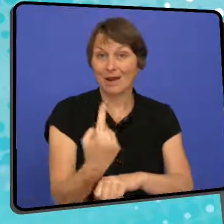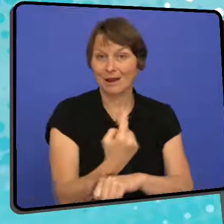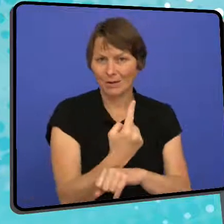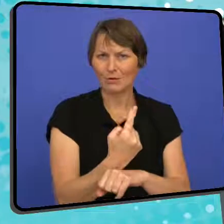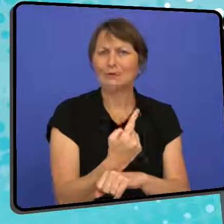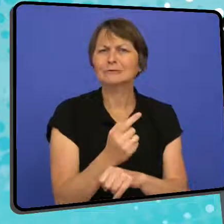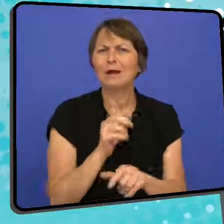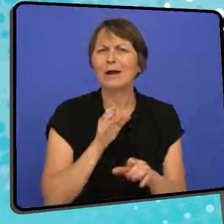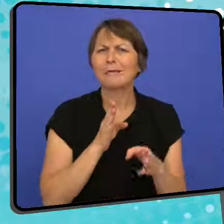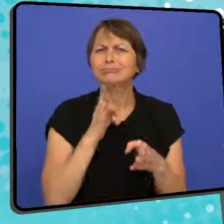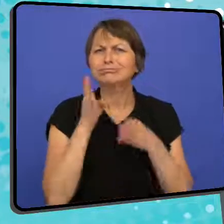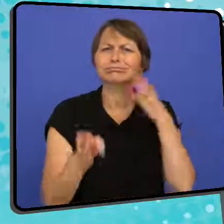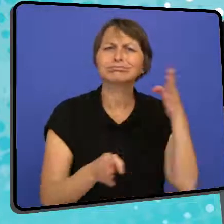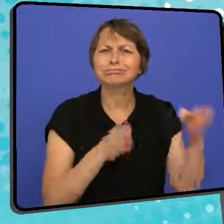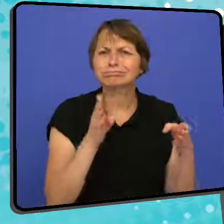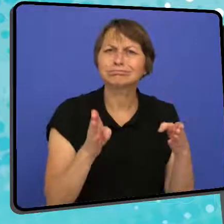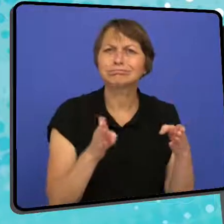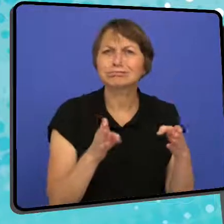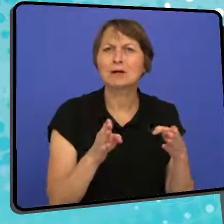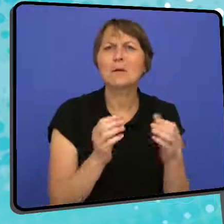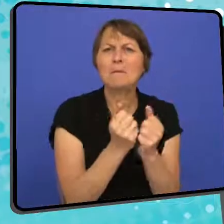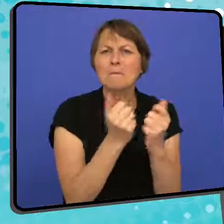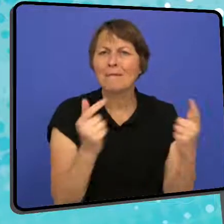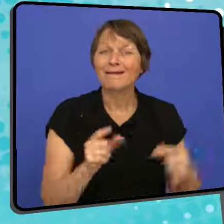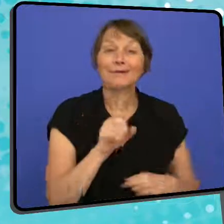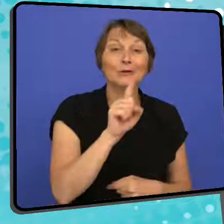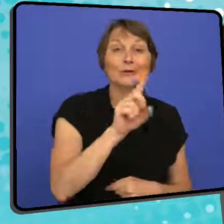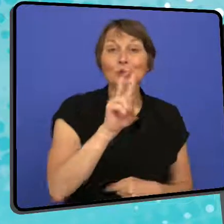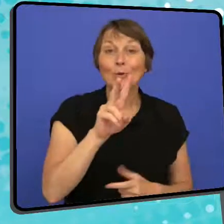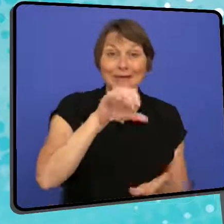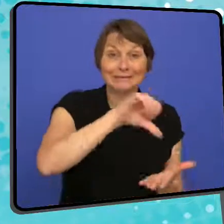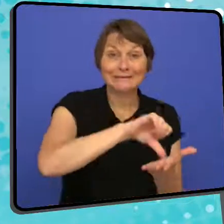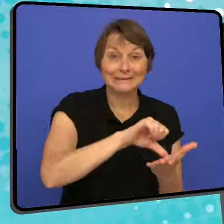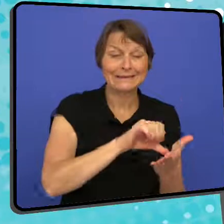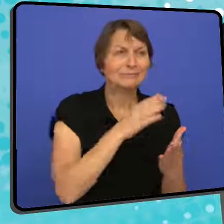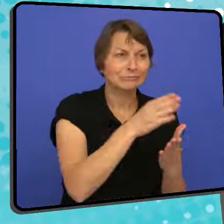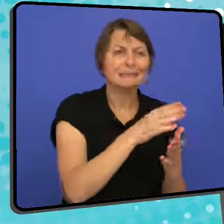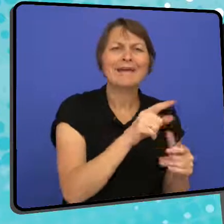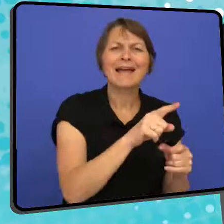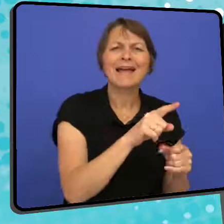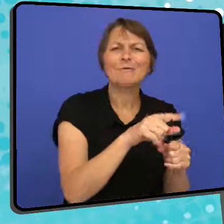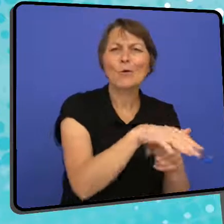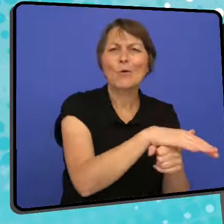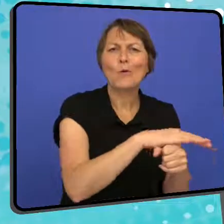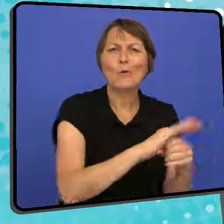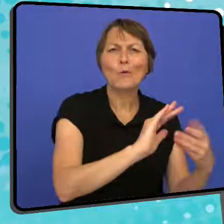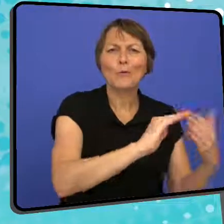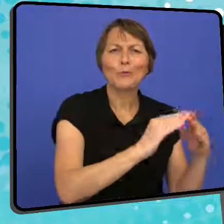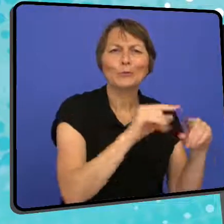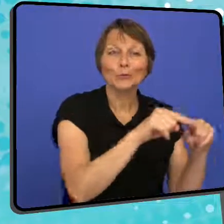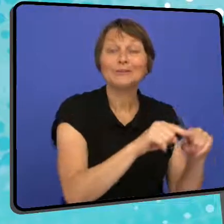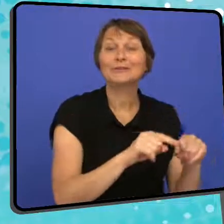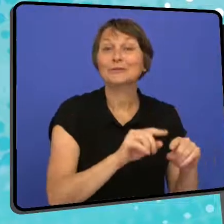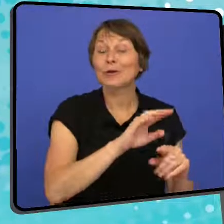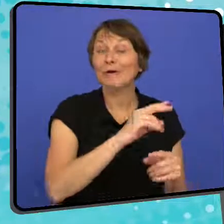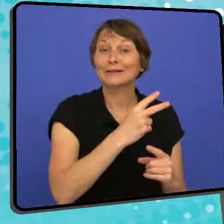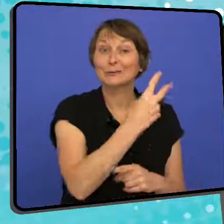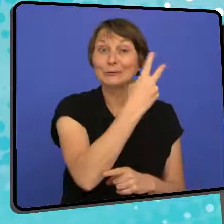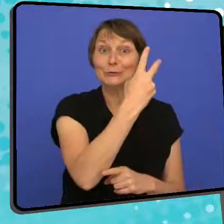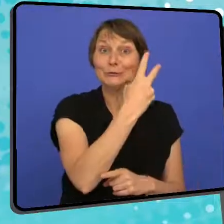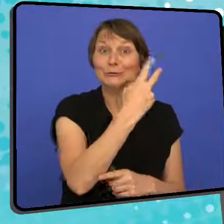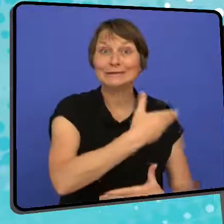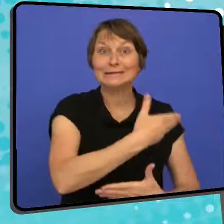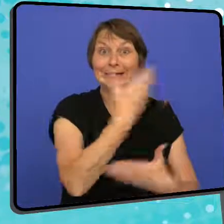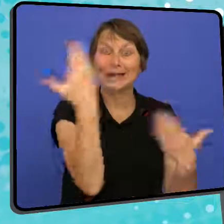every city will have 3 sessions by their local community. So it will just be 48 hours